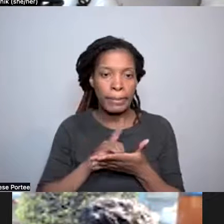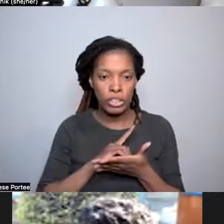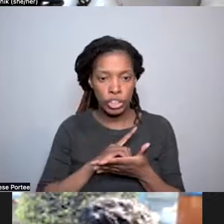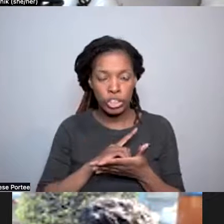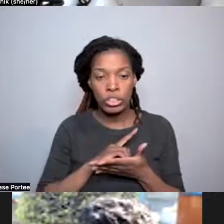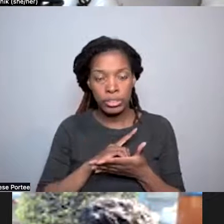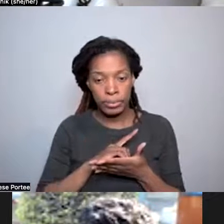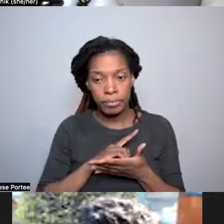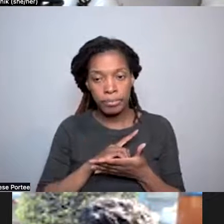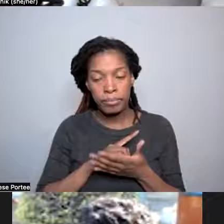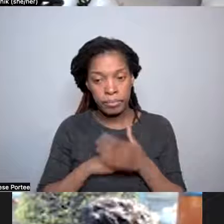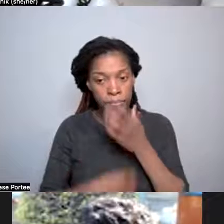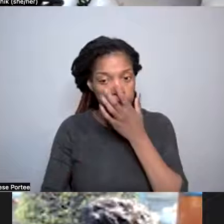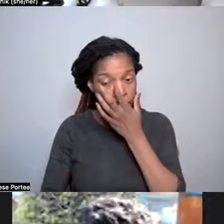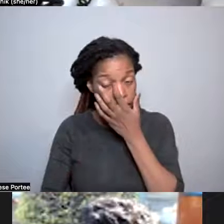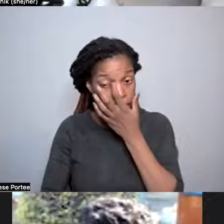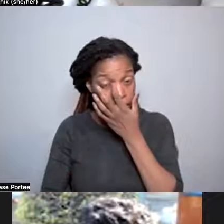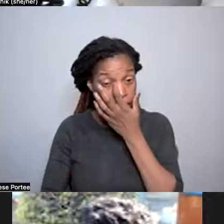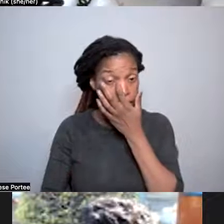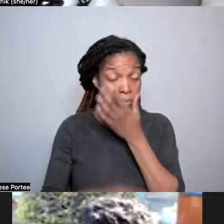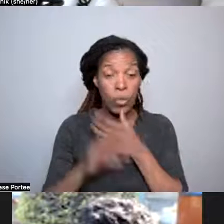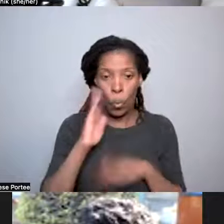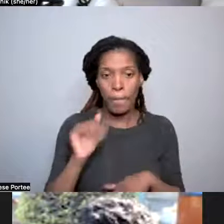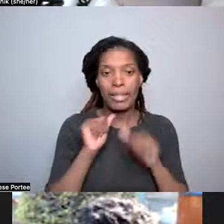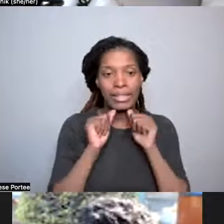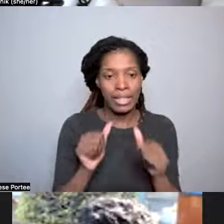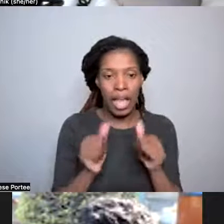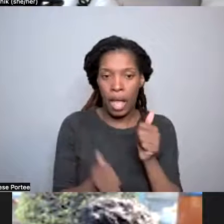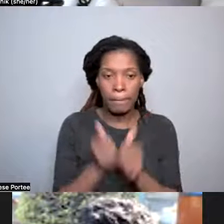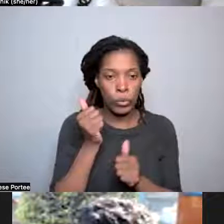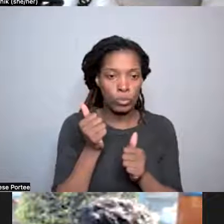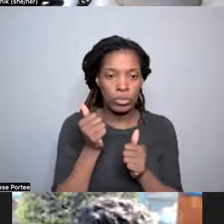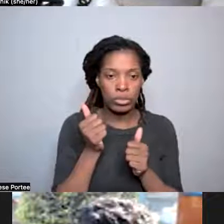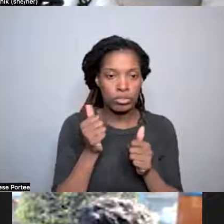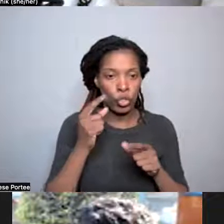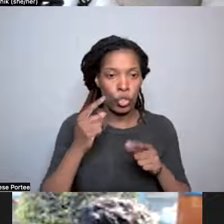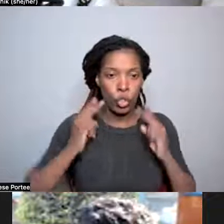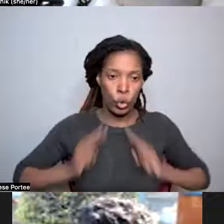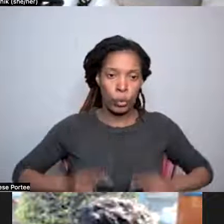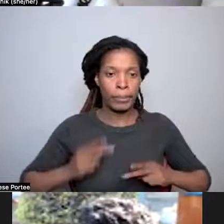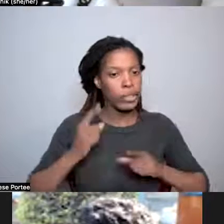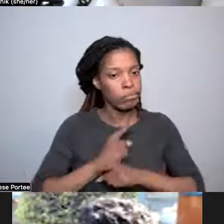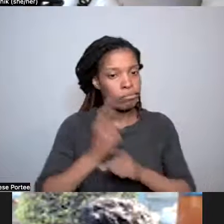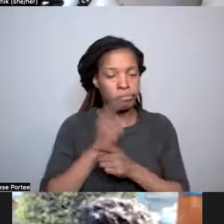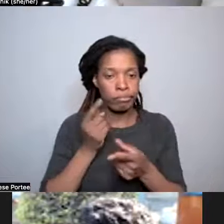discrimination and you are denying most of the things. I also advocate